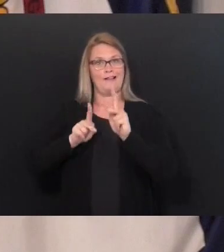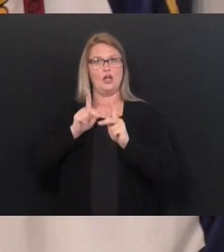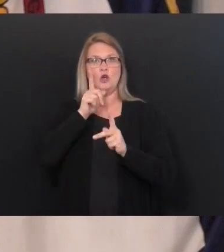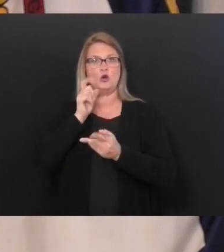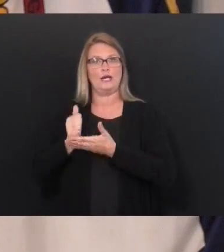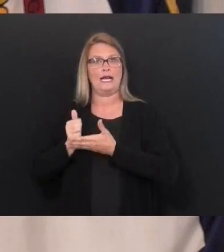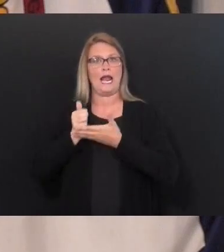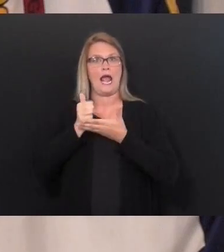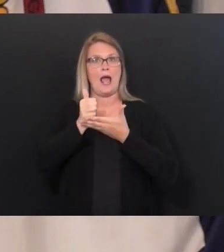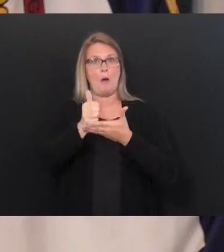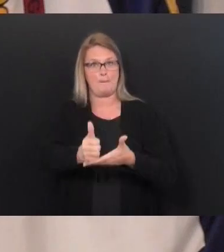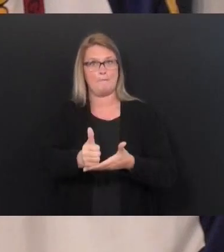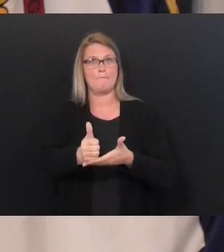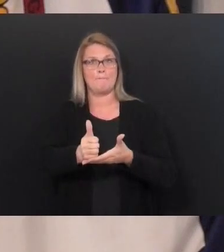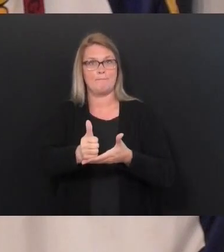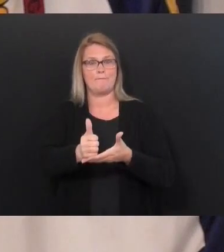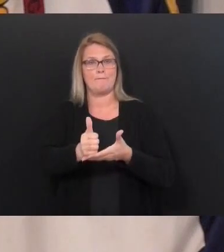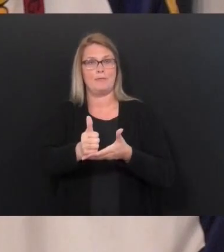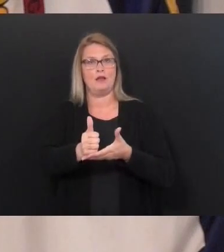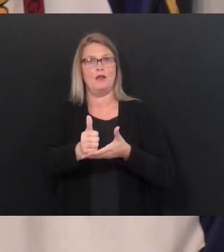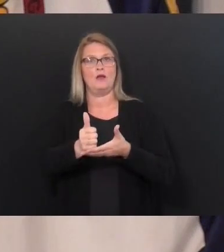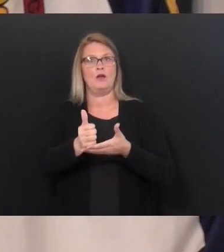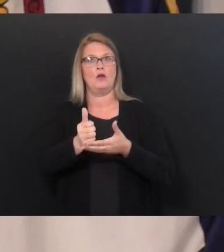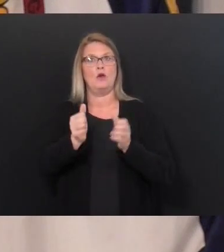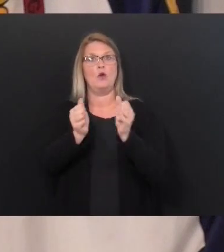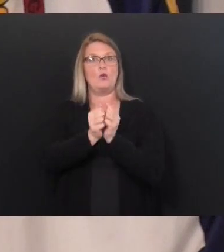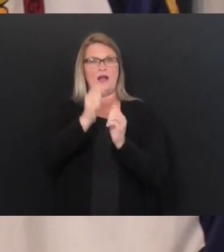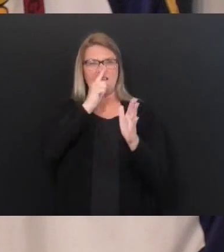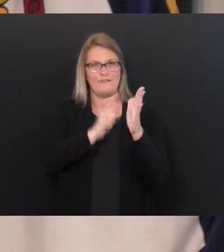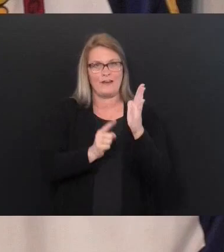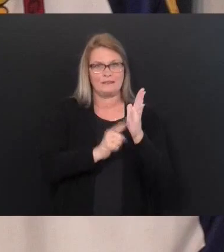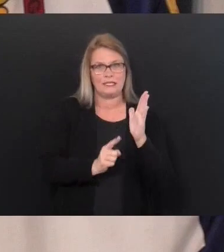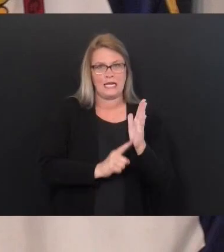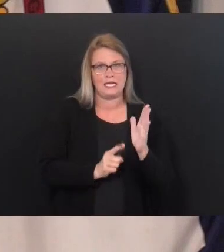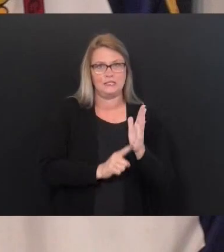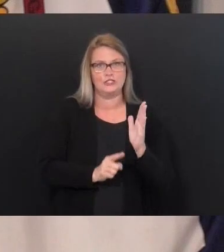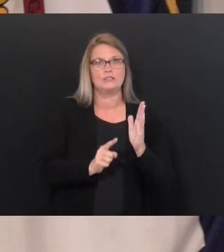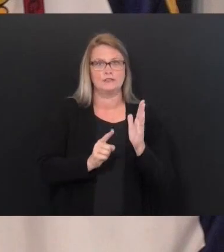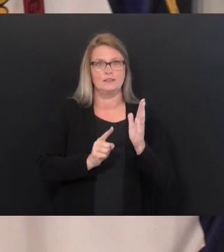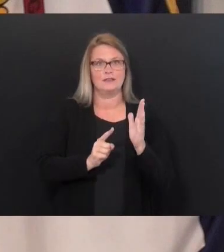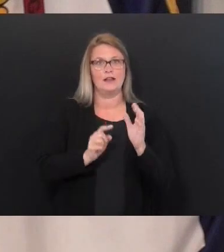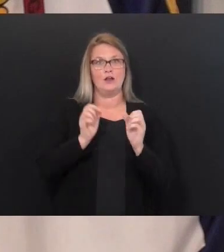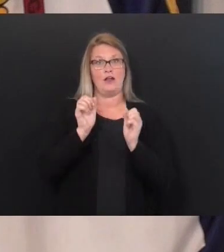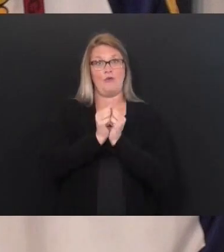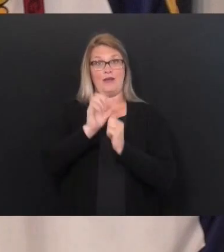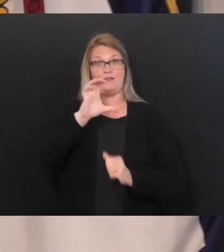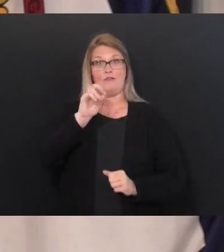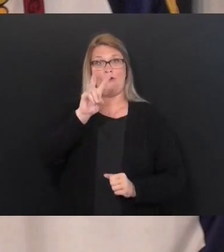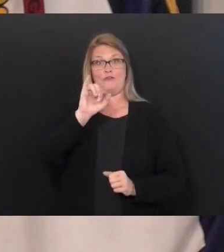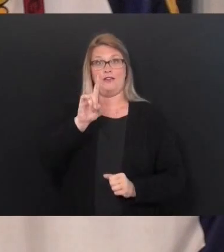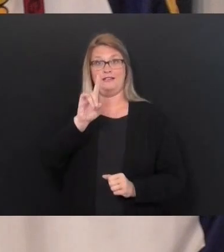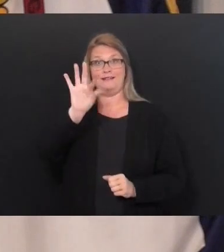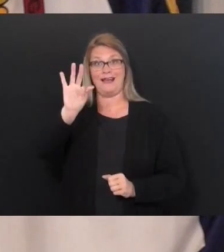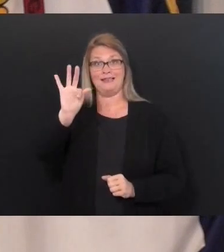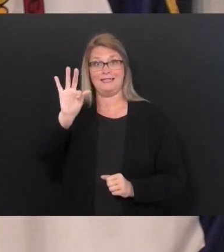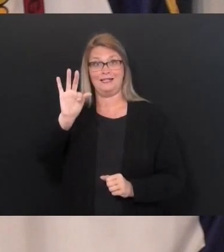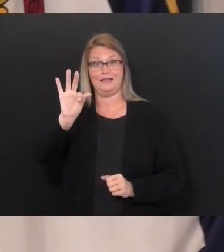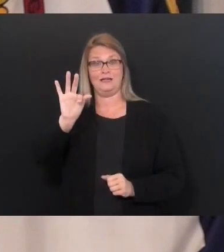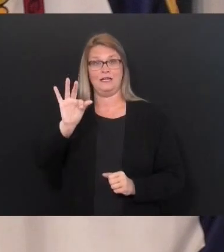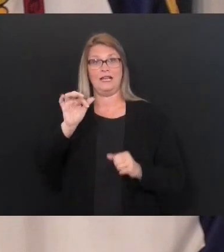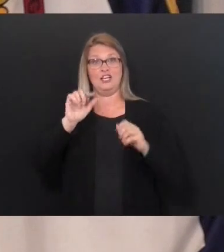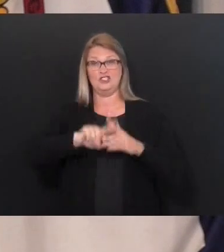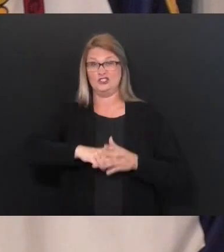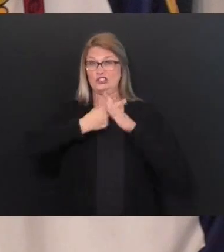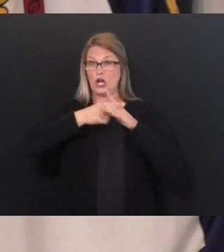help us in the contact tracing of COVID-19. Launching this week,